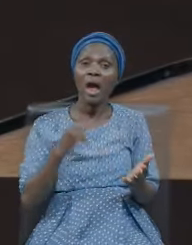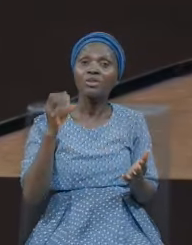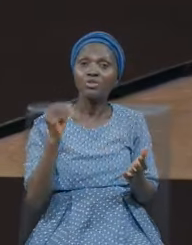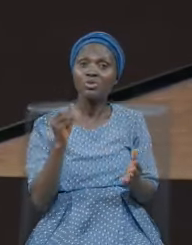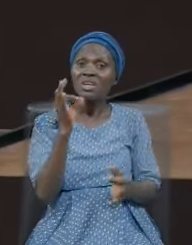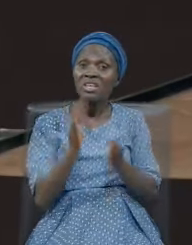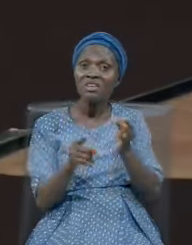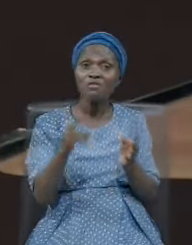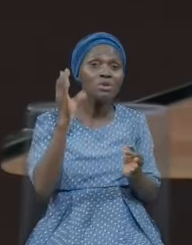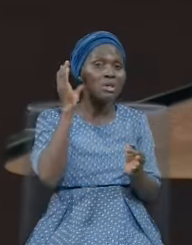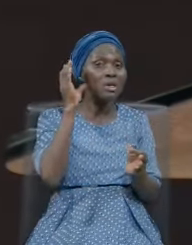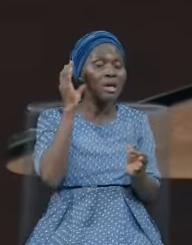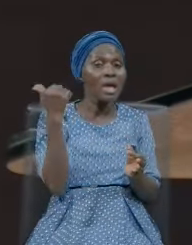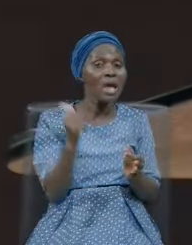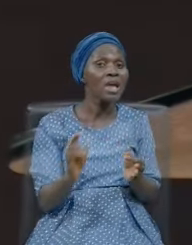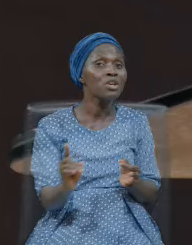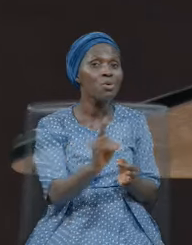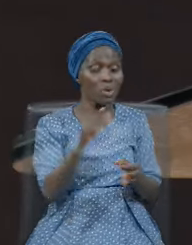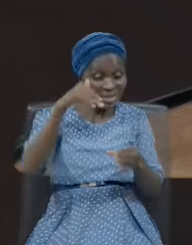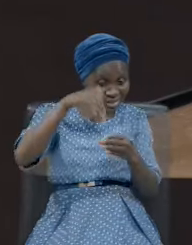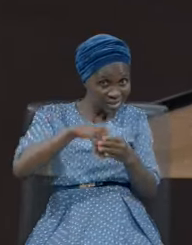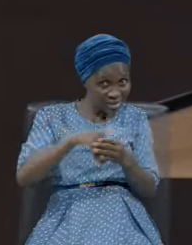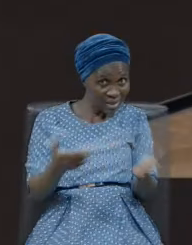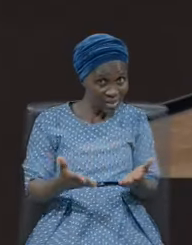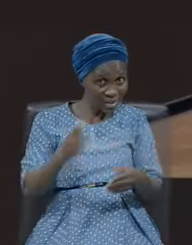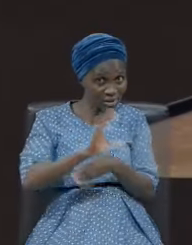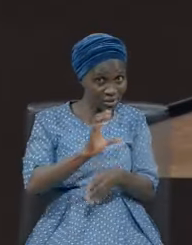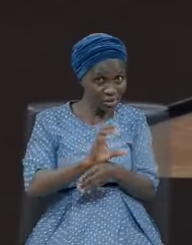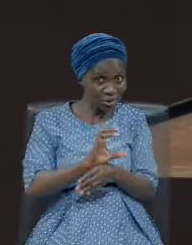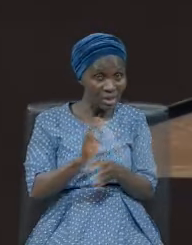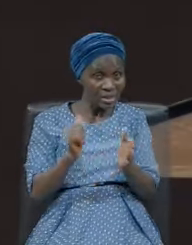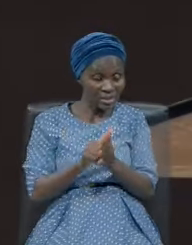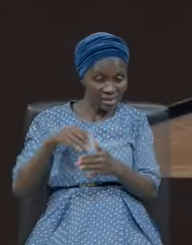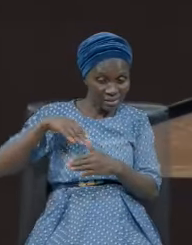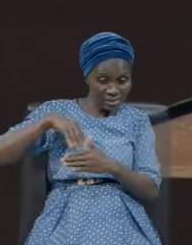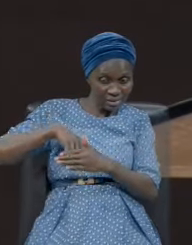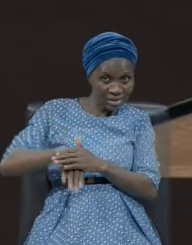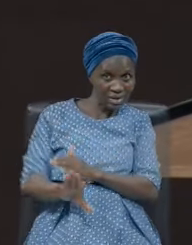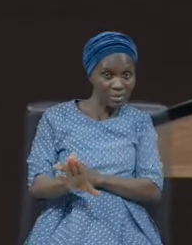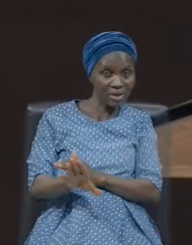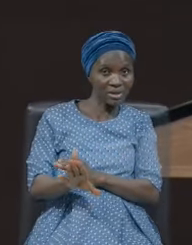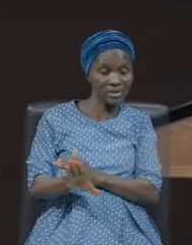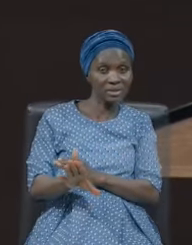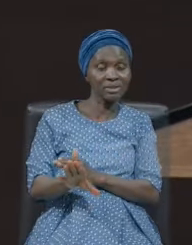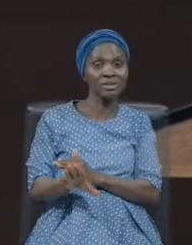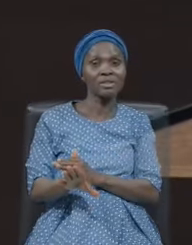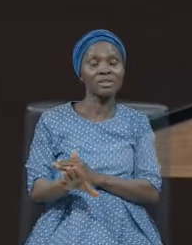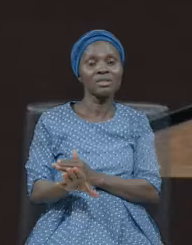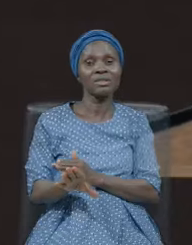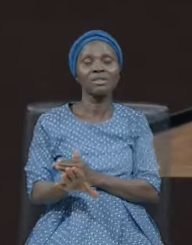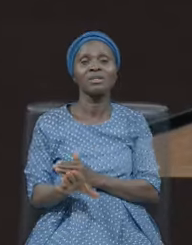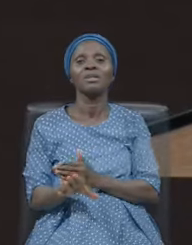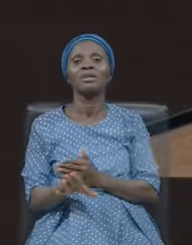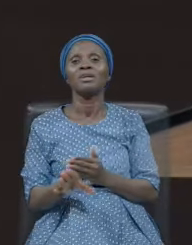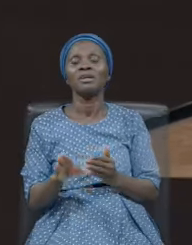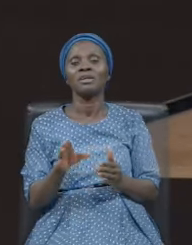hear anyone inside here, they creep in unawares, and we're not